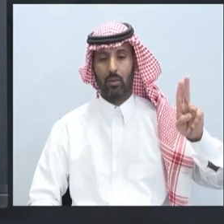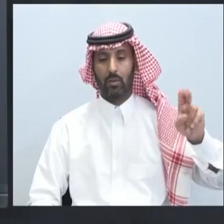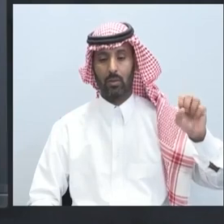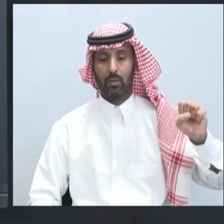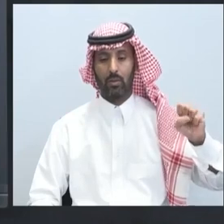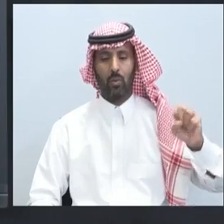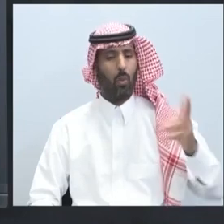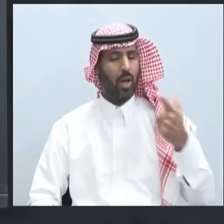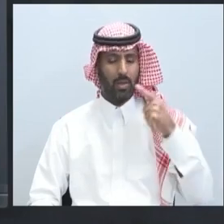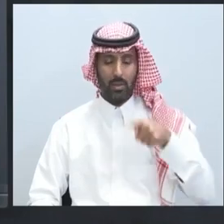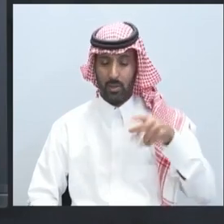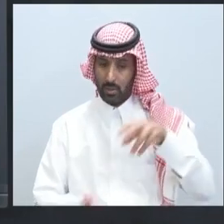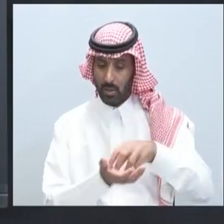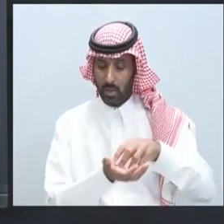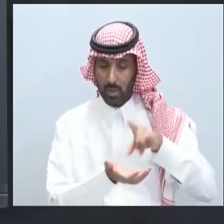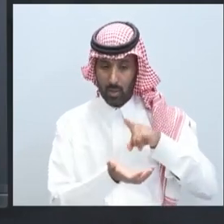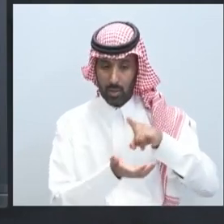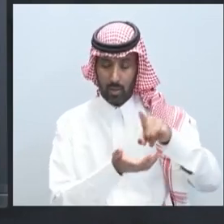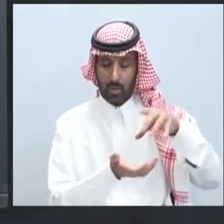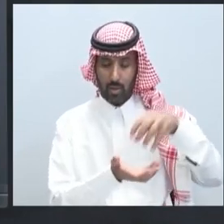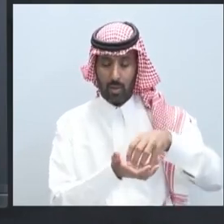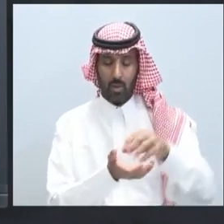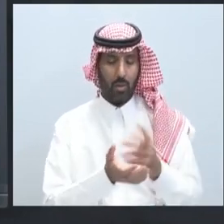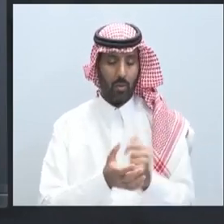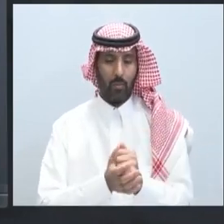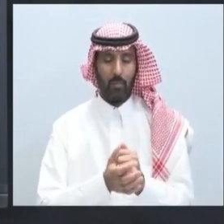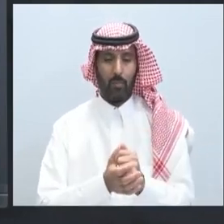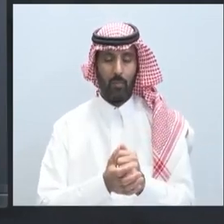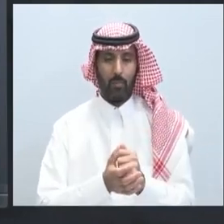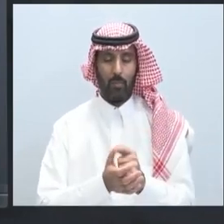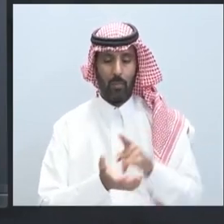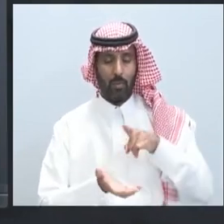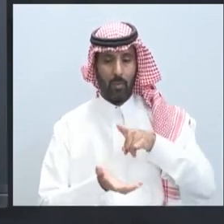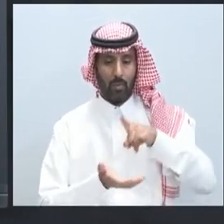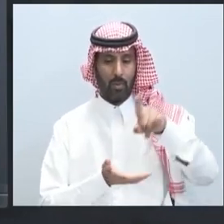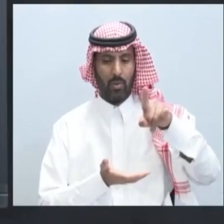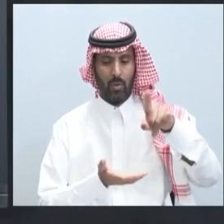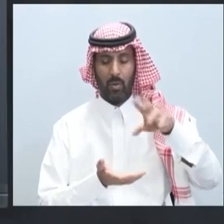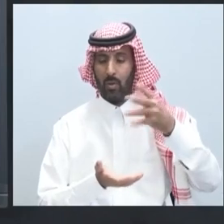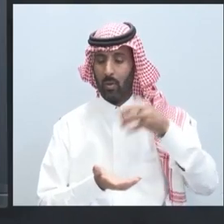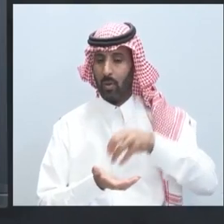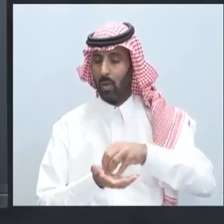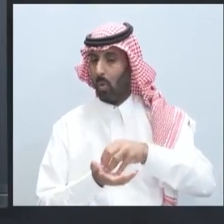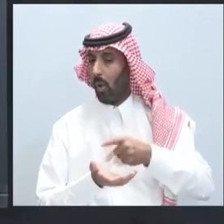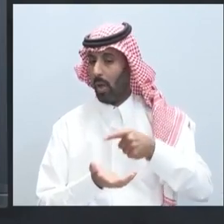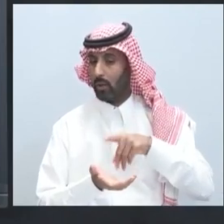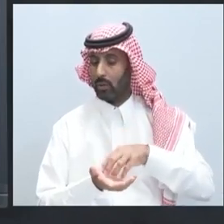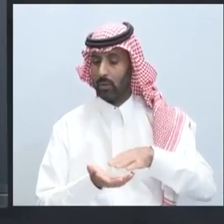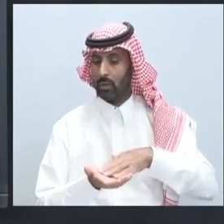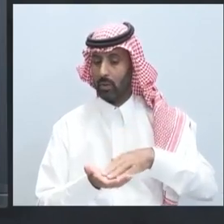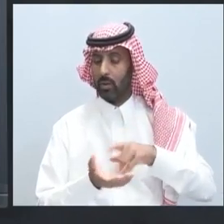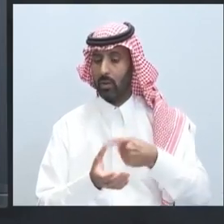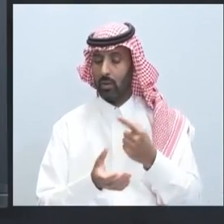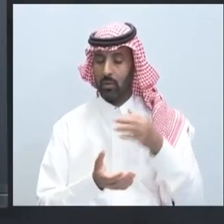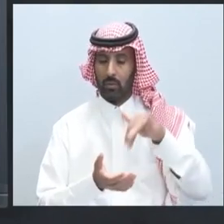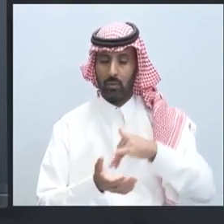old man through the terminal and rushed to the plane. Why was he at the airport in the first